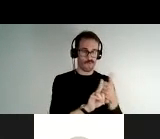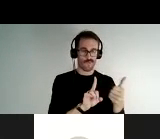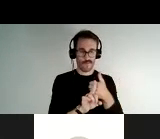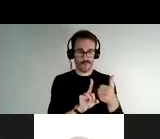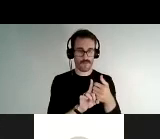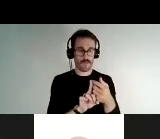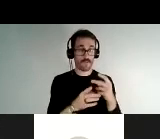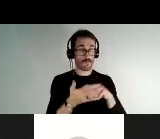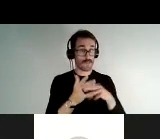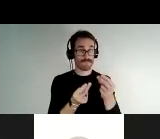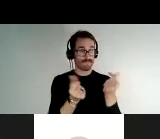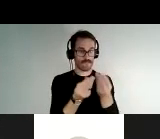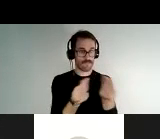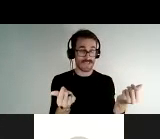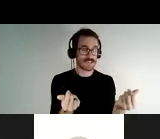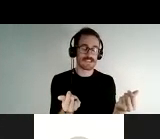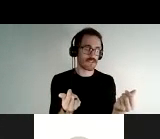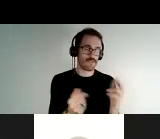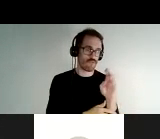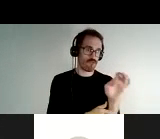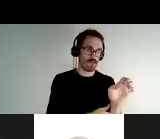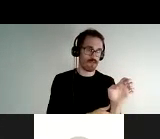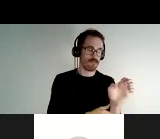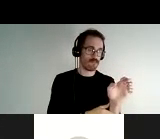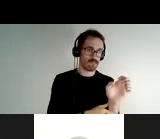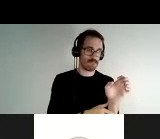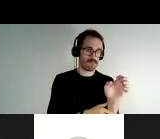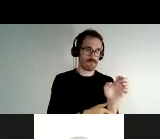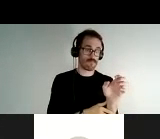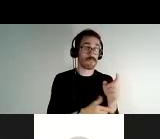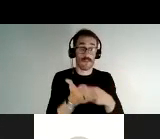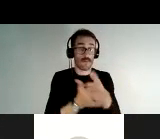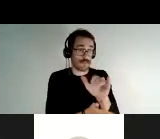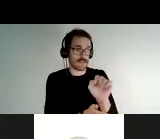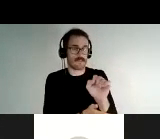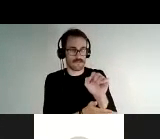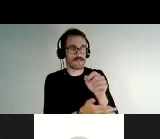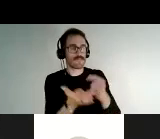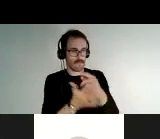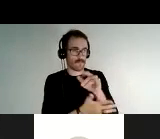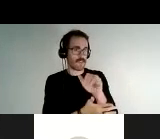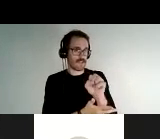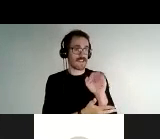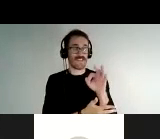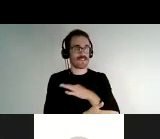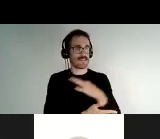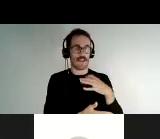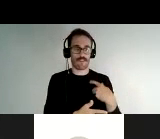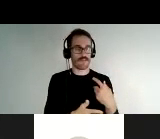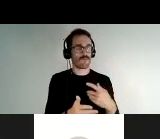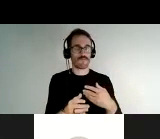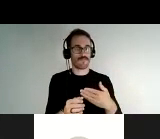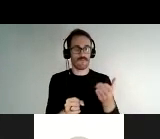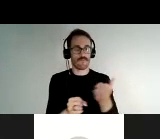a quick fix to the situation. Sometimes there is. It's a staff situation, but